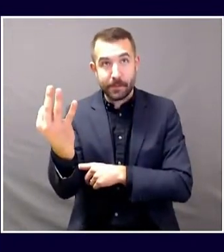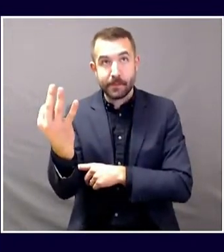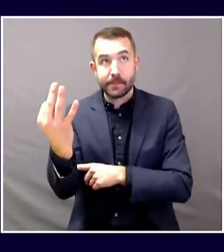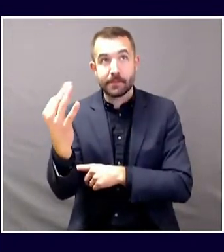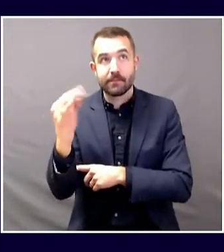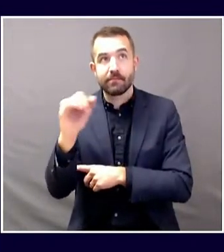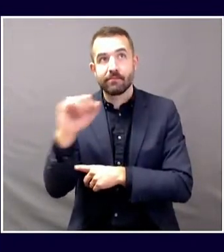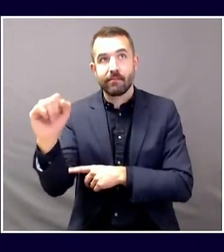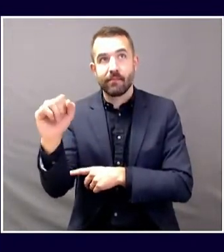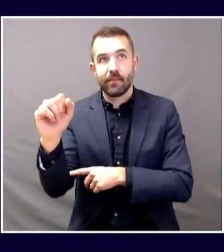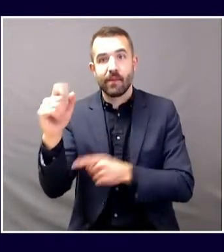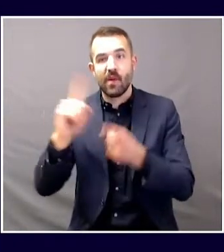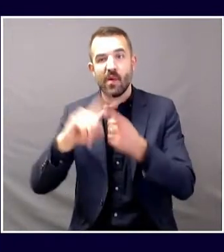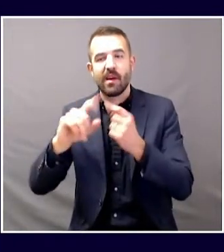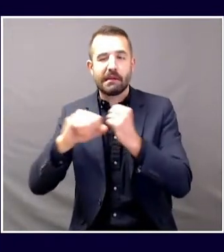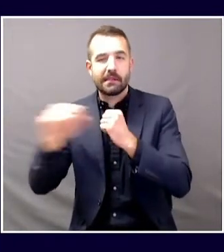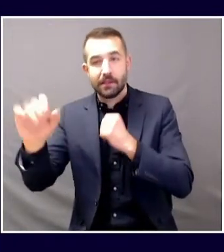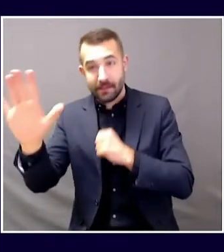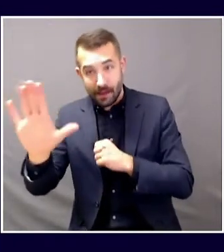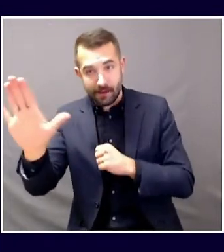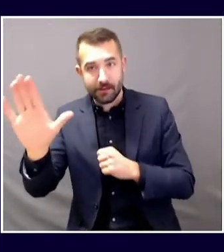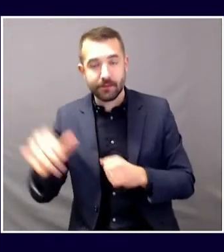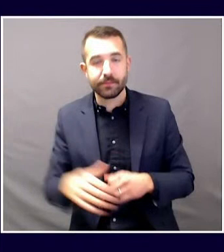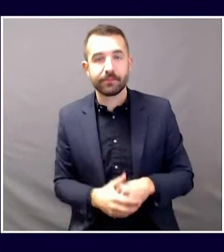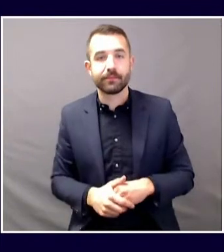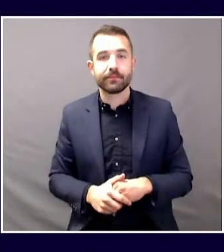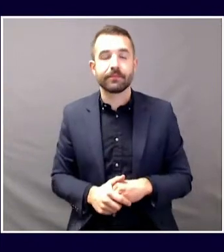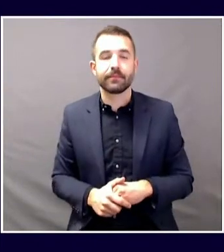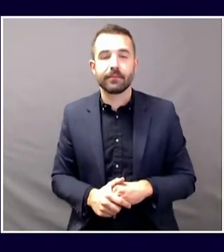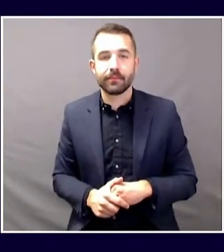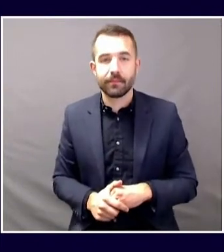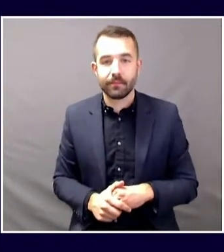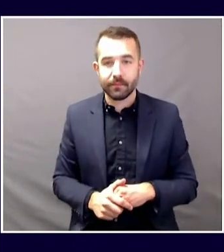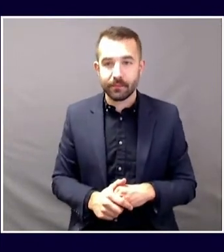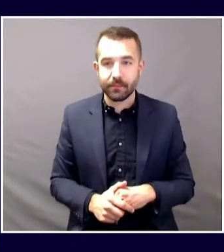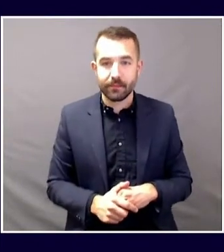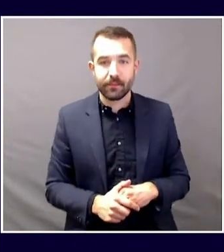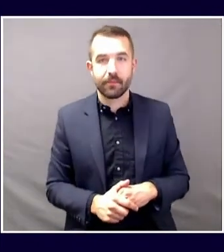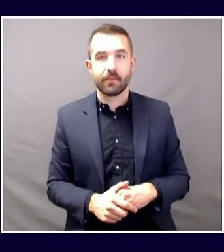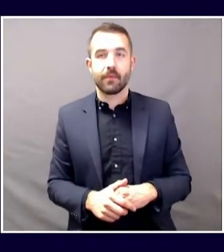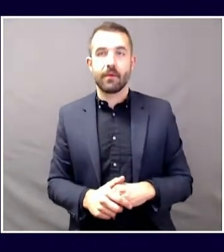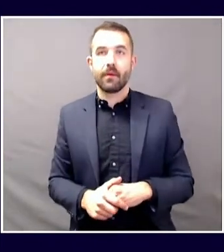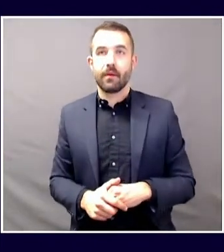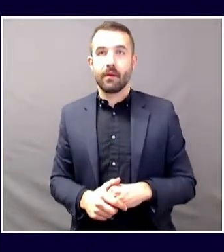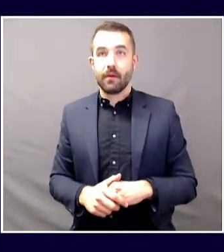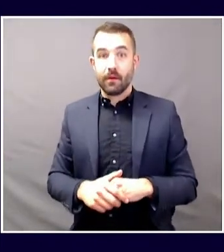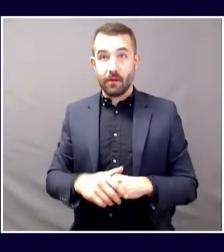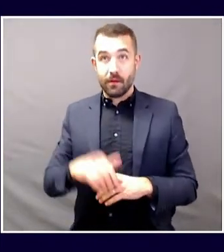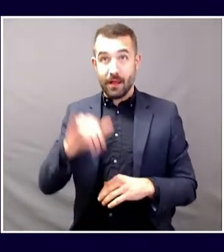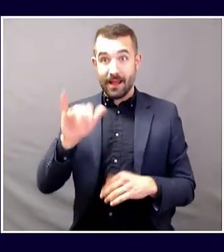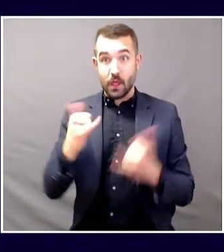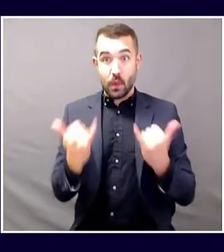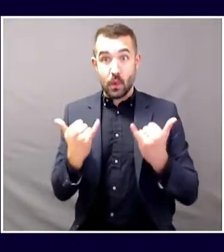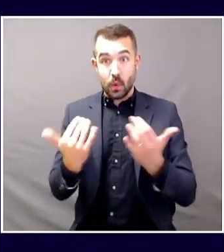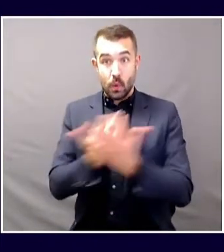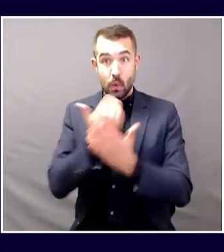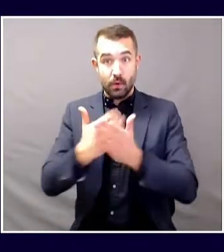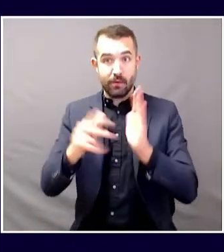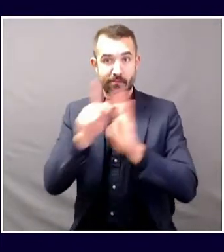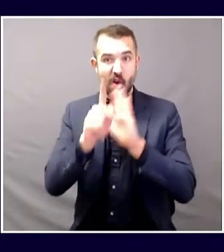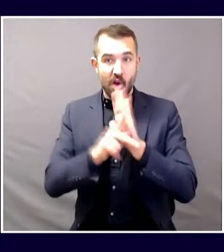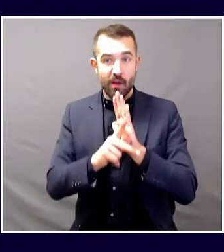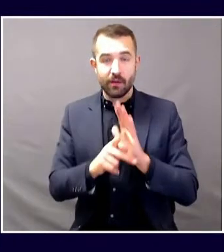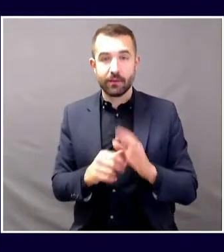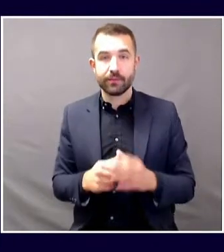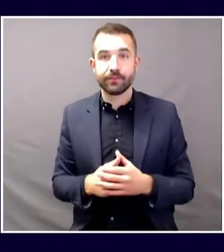weekend. And then do you expect the curfew or the mandate to last beyond that